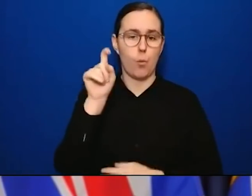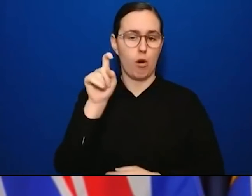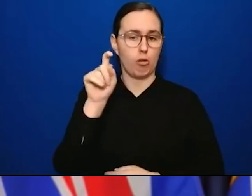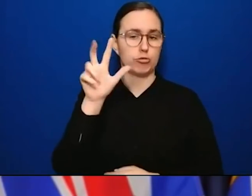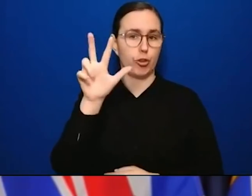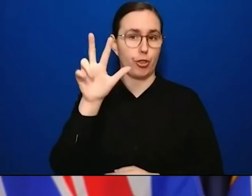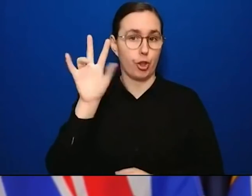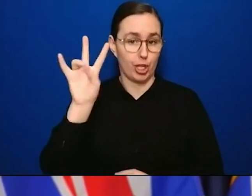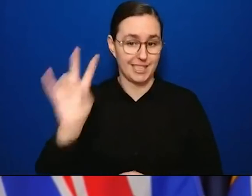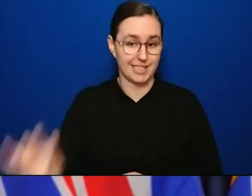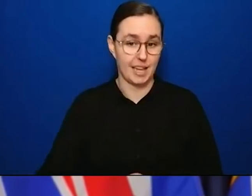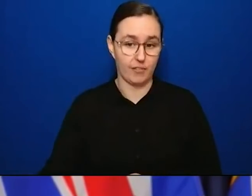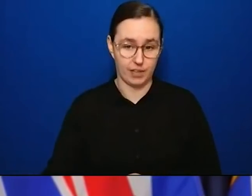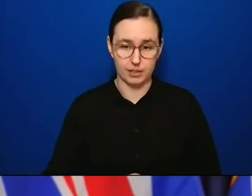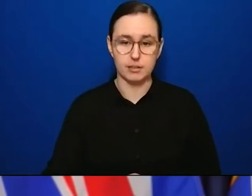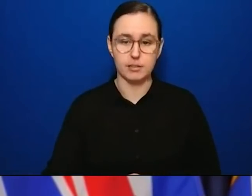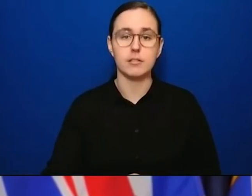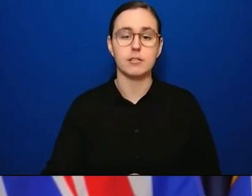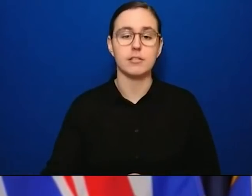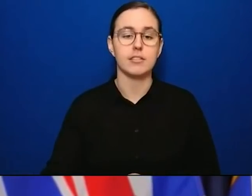2,137 in Vancouver Coastal Health,